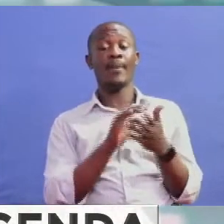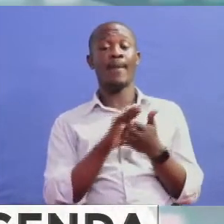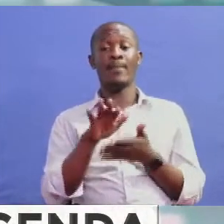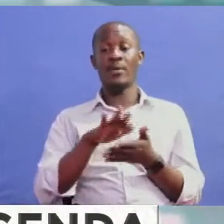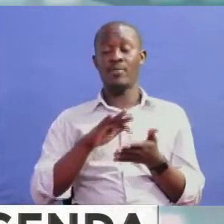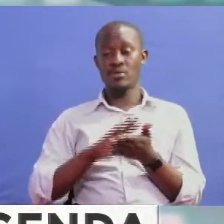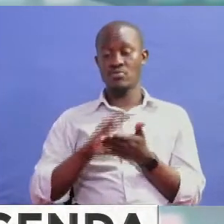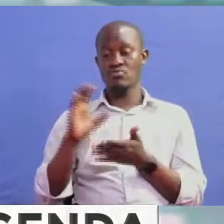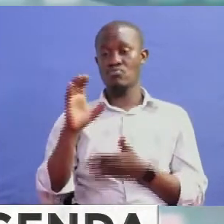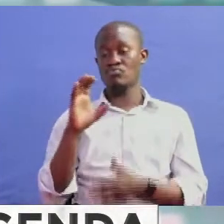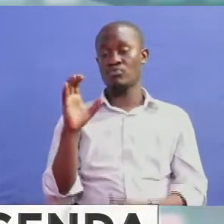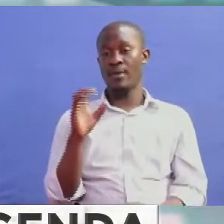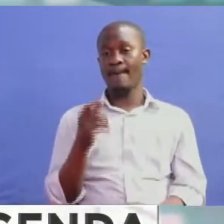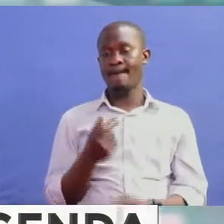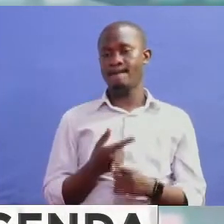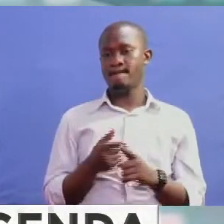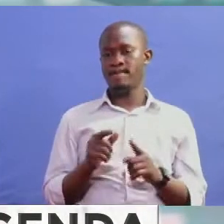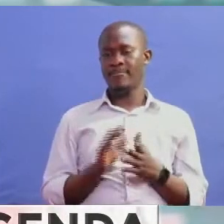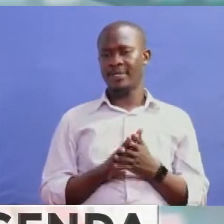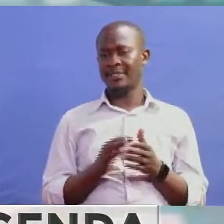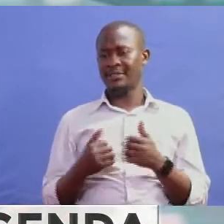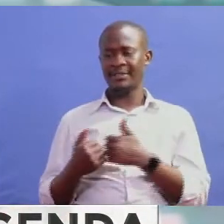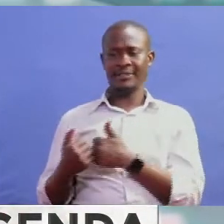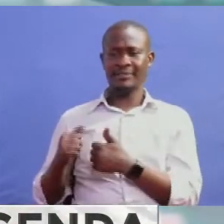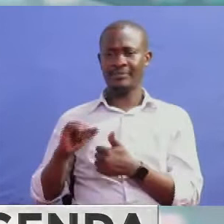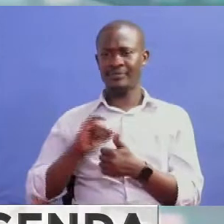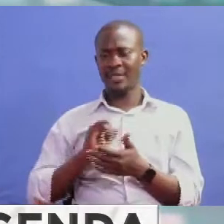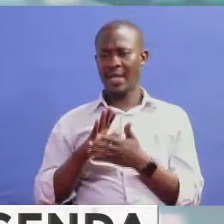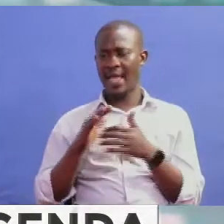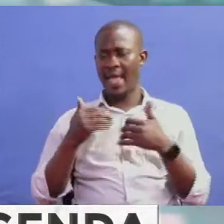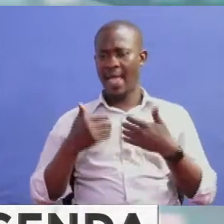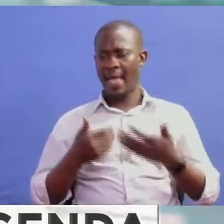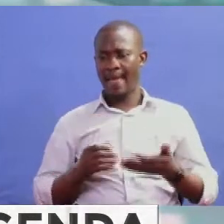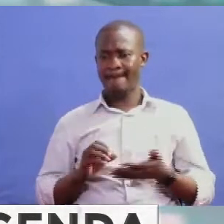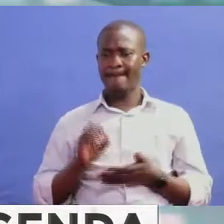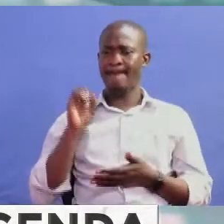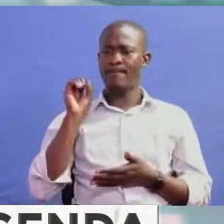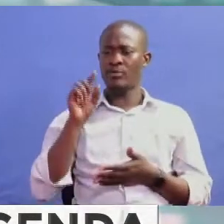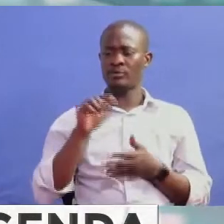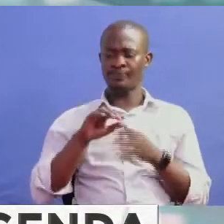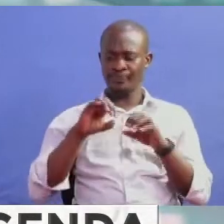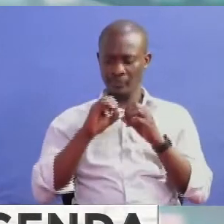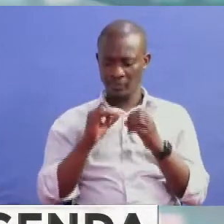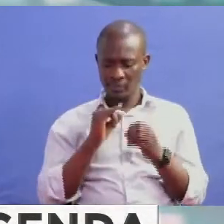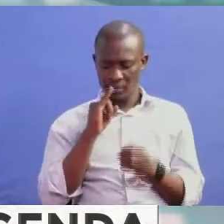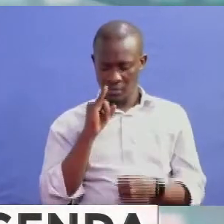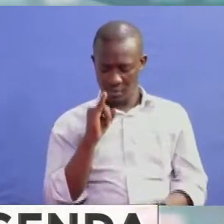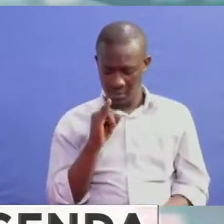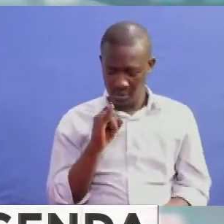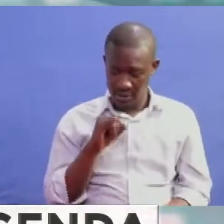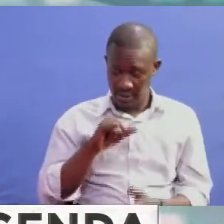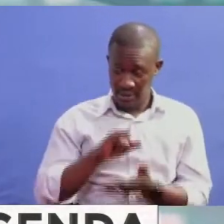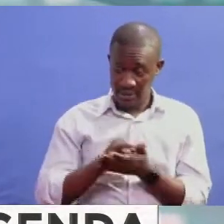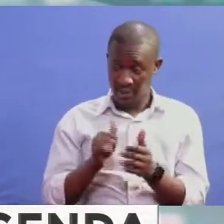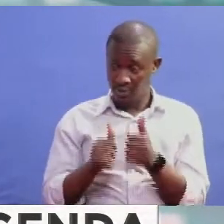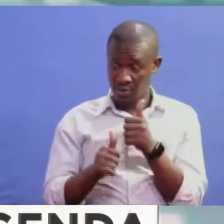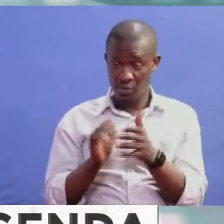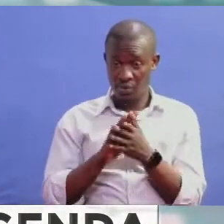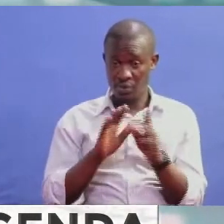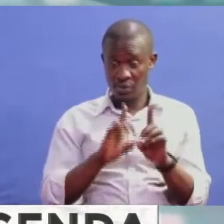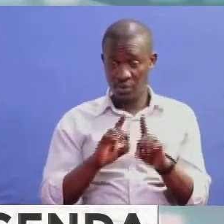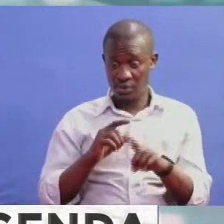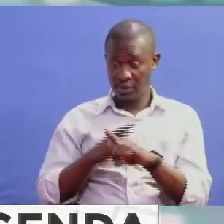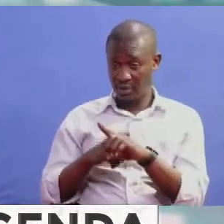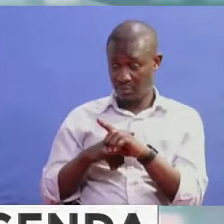customer. But the challenge I throw to organizations is that which you will do during